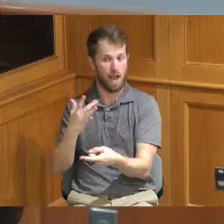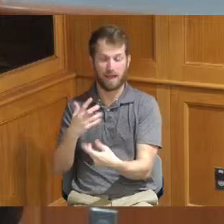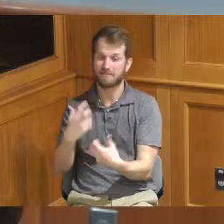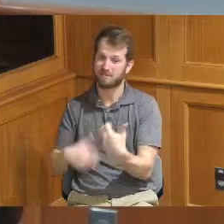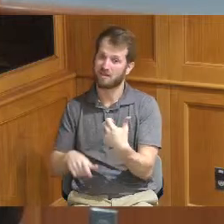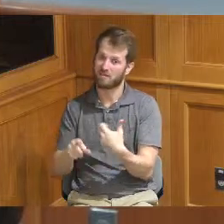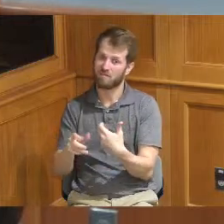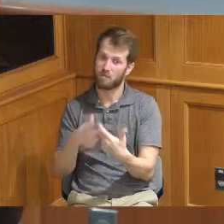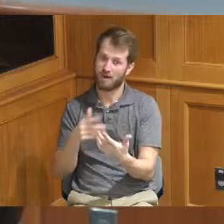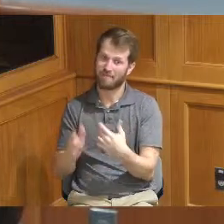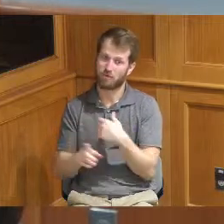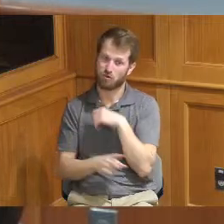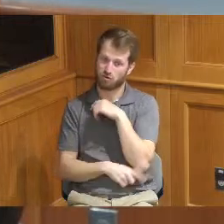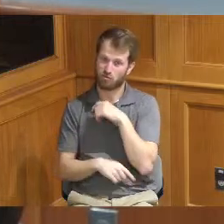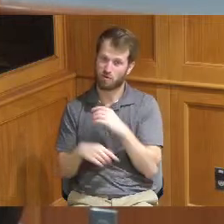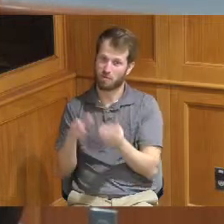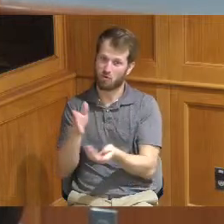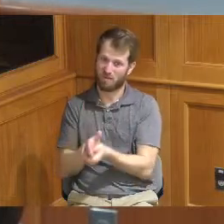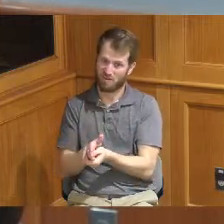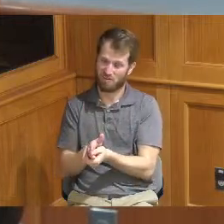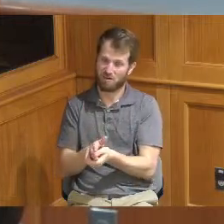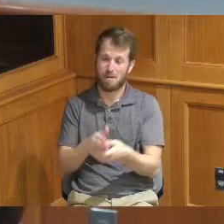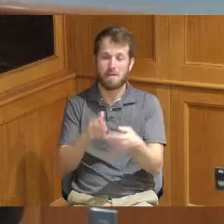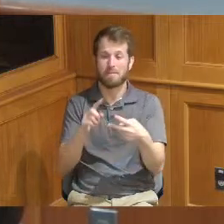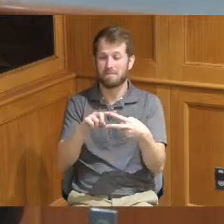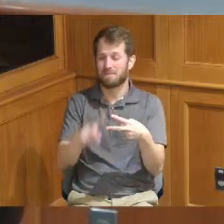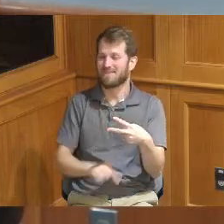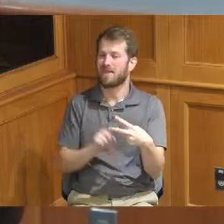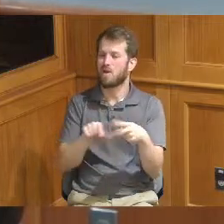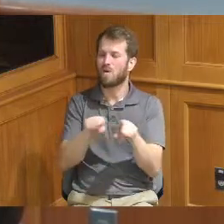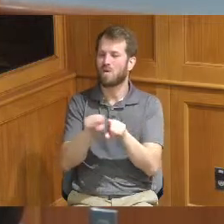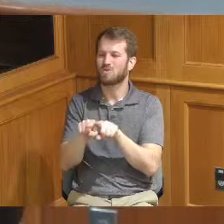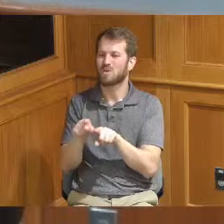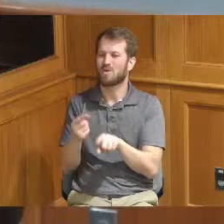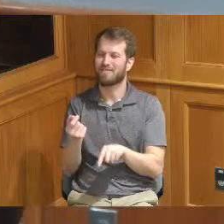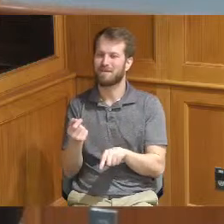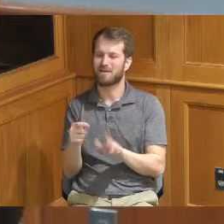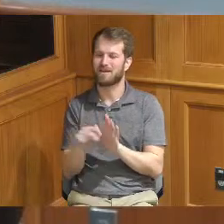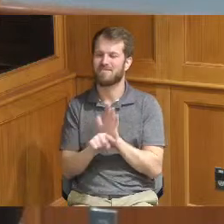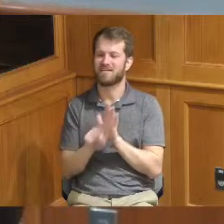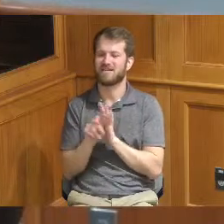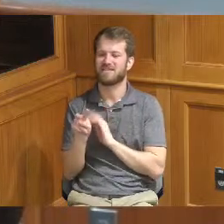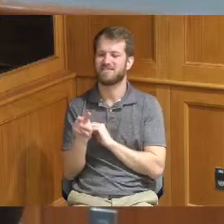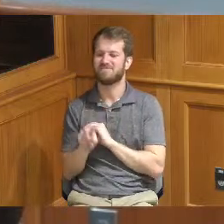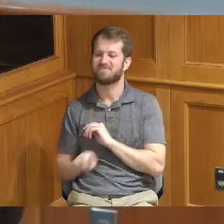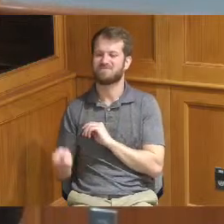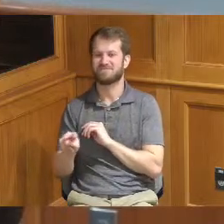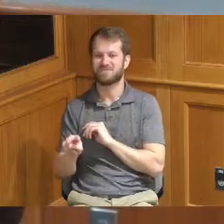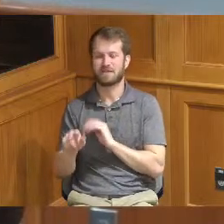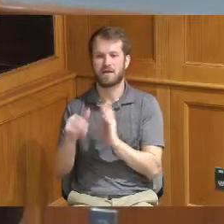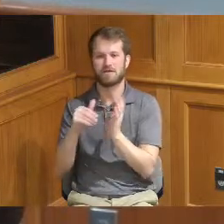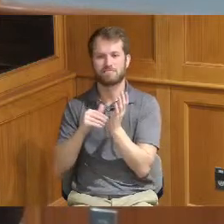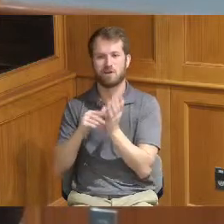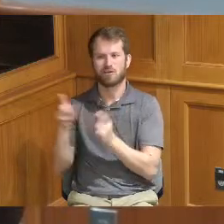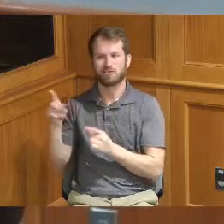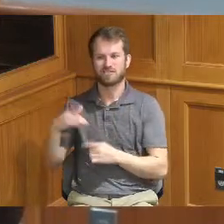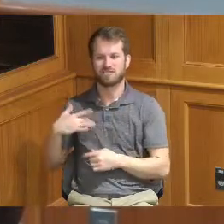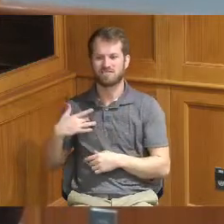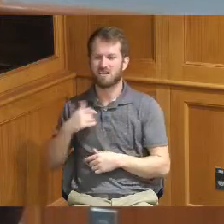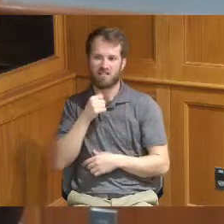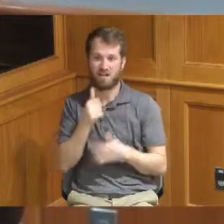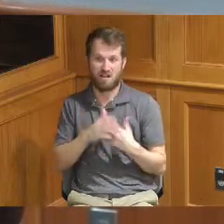record, and B, because there is oftentimes a stigma amongst medical professionals where they feel